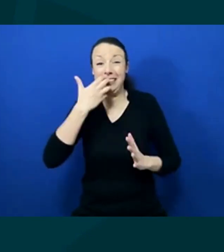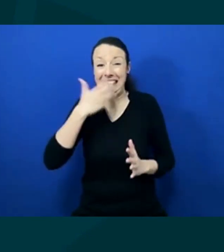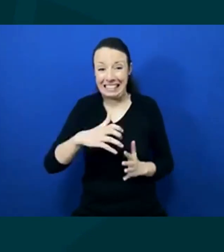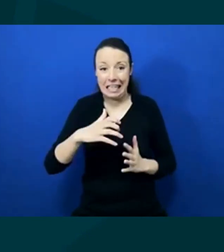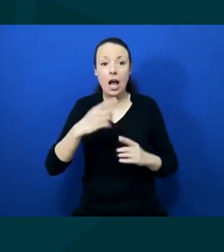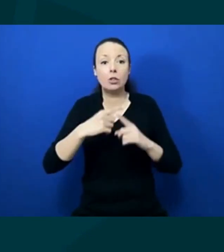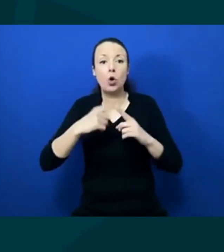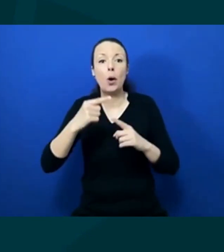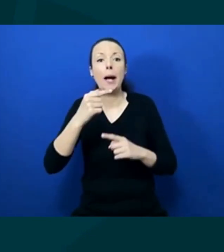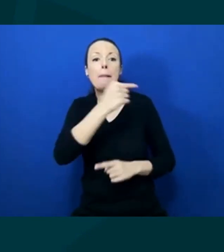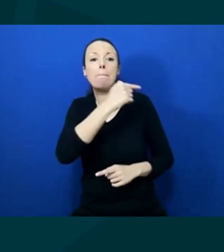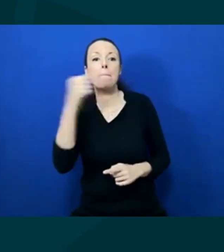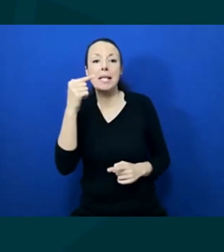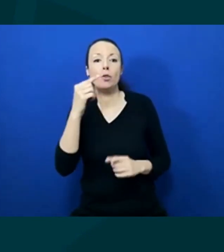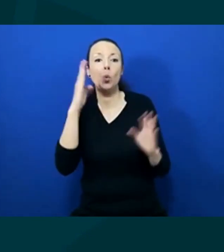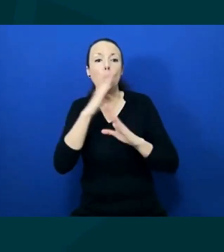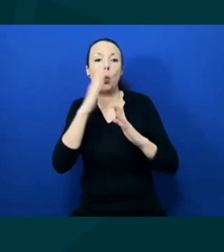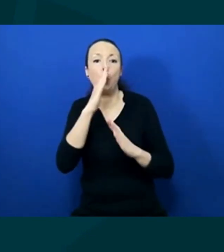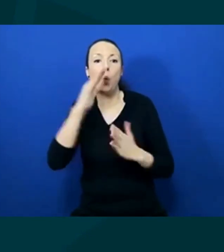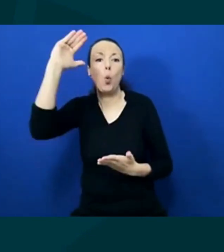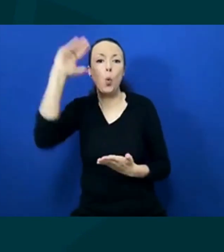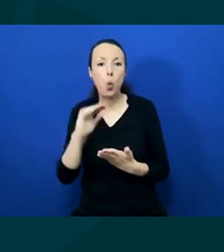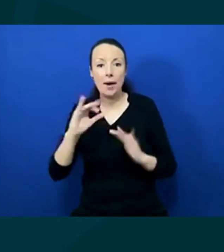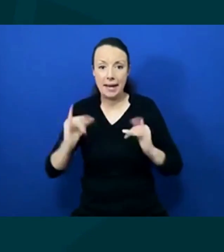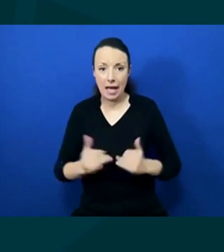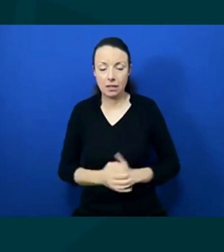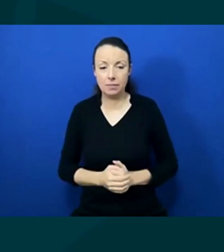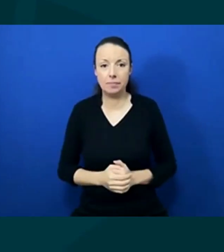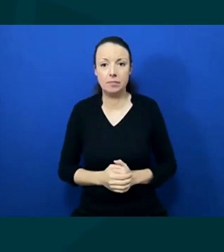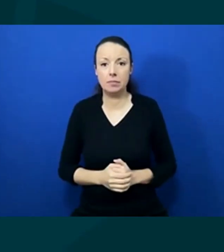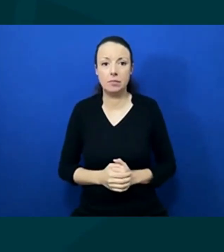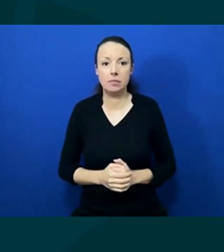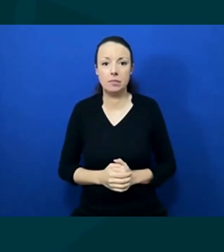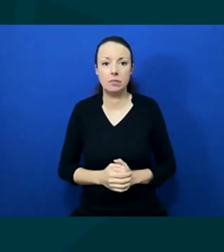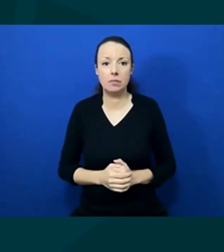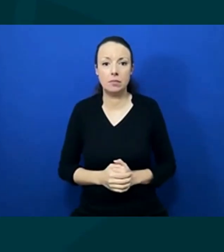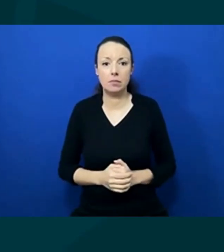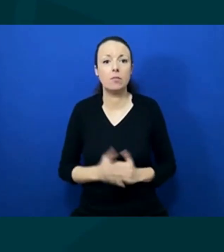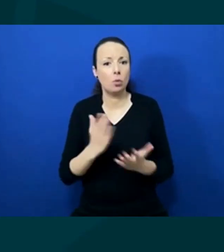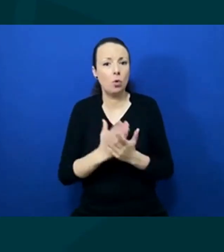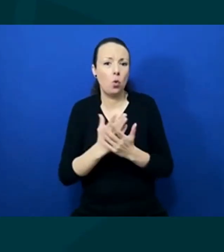And some suggestions that we received, how cities can be cooled down, since so many heat